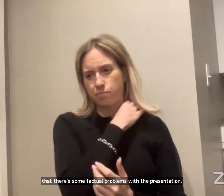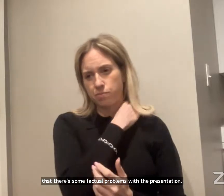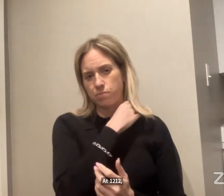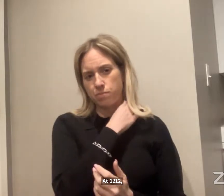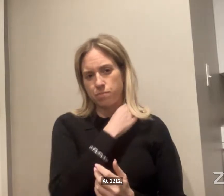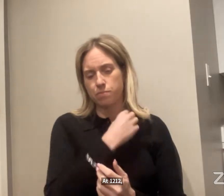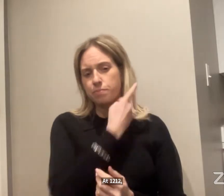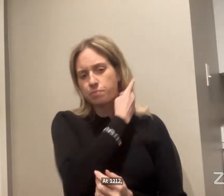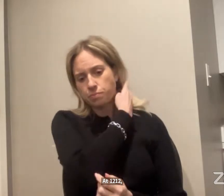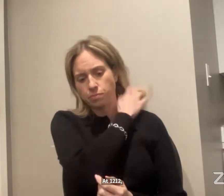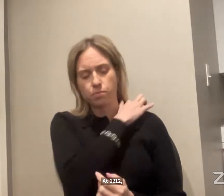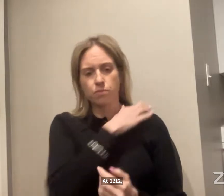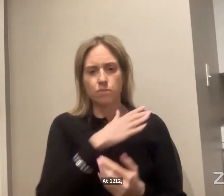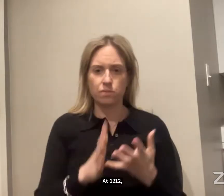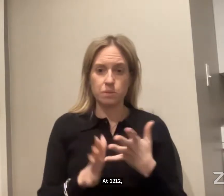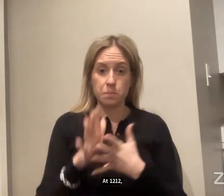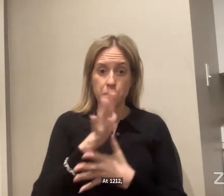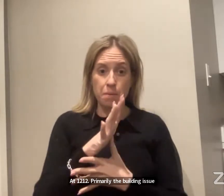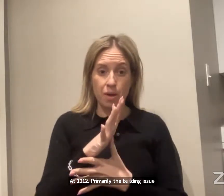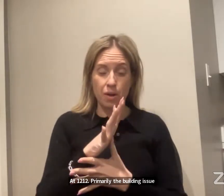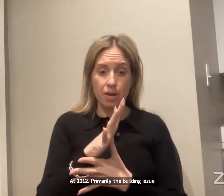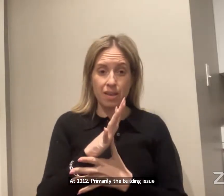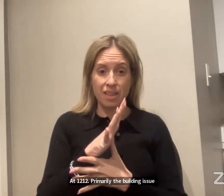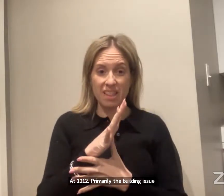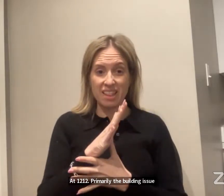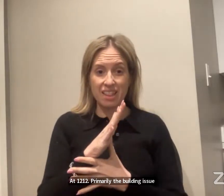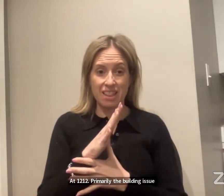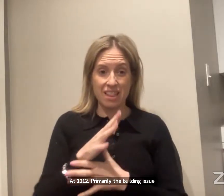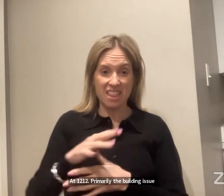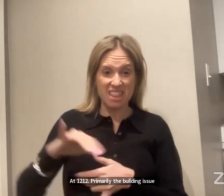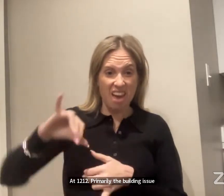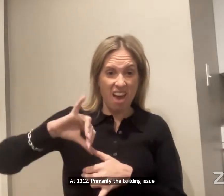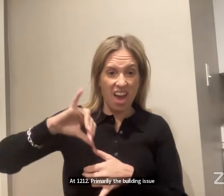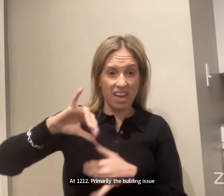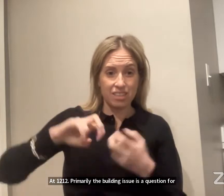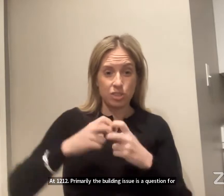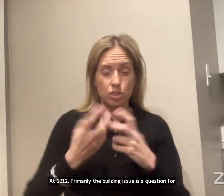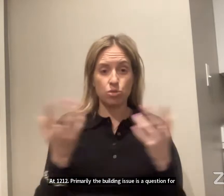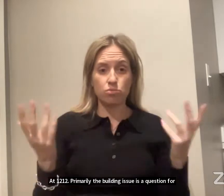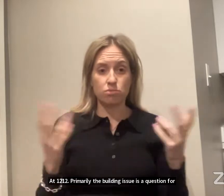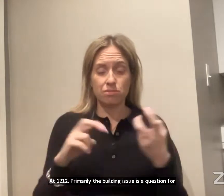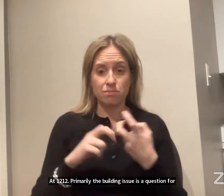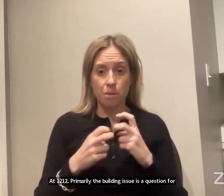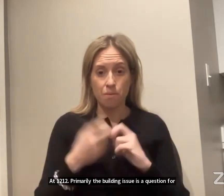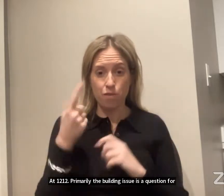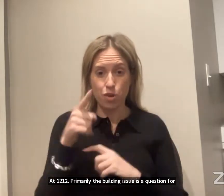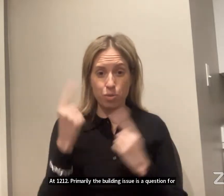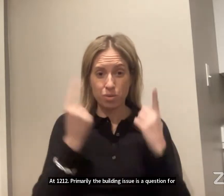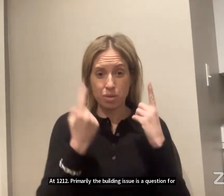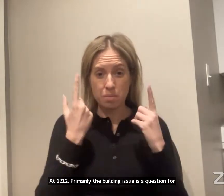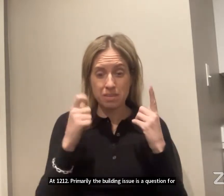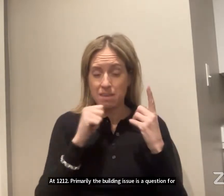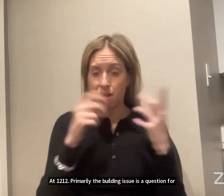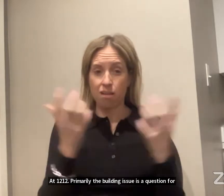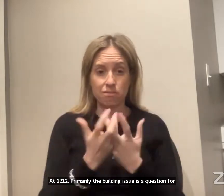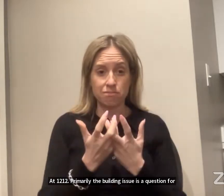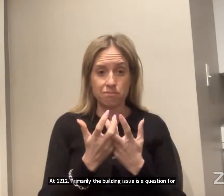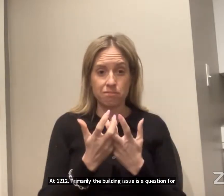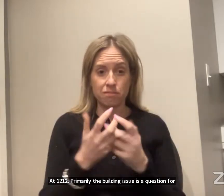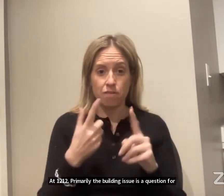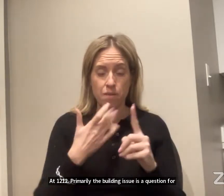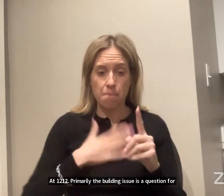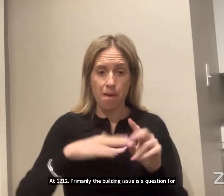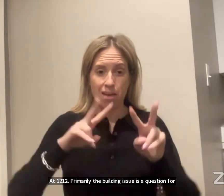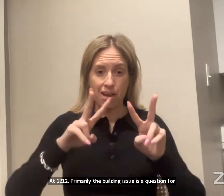Primarily, the building height issue is a question for you to consider because it is not compliant based on my